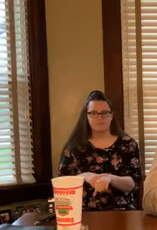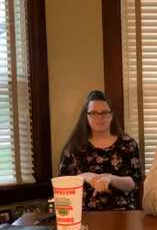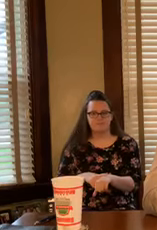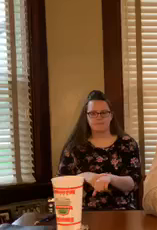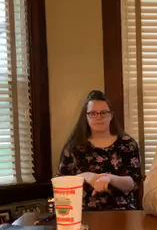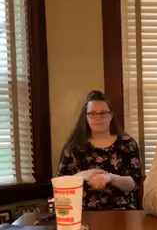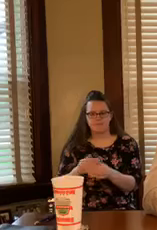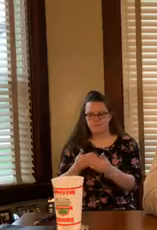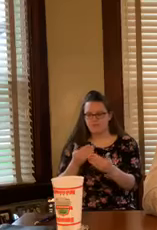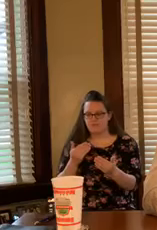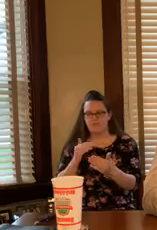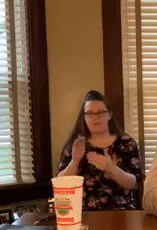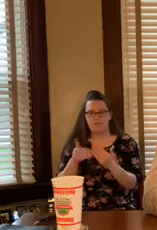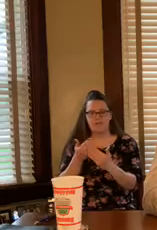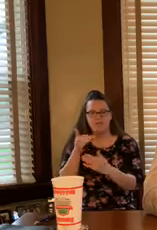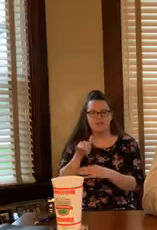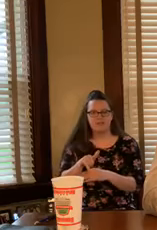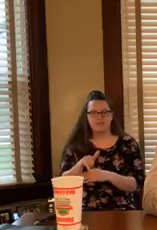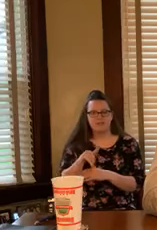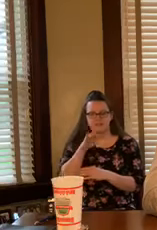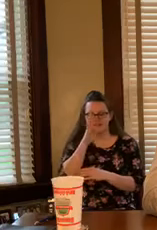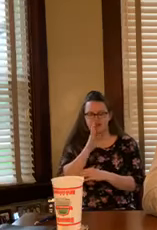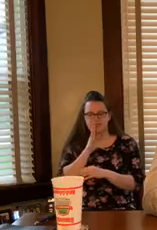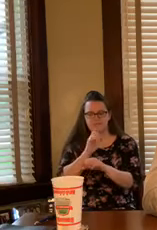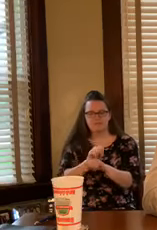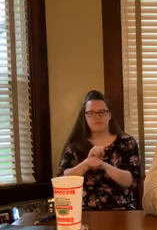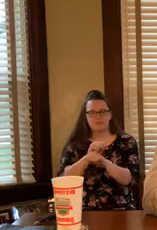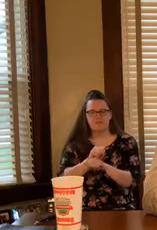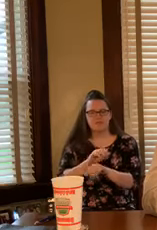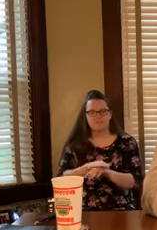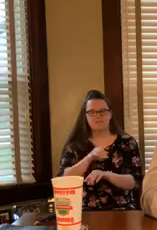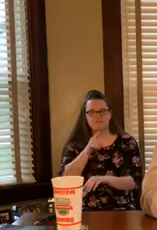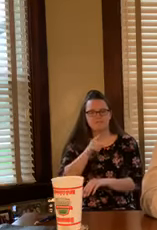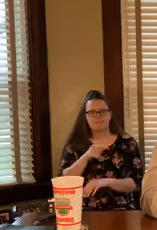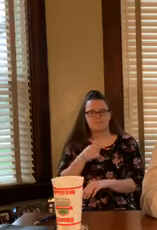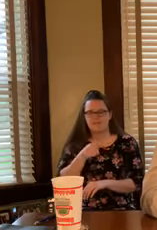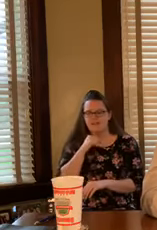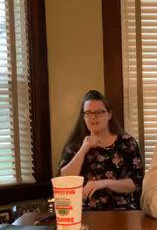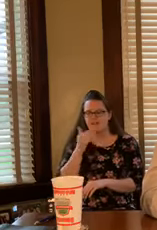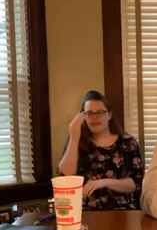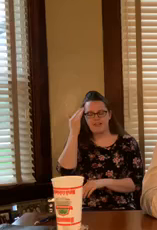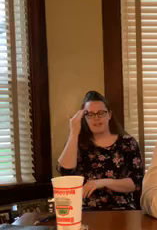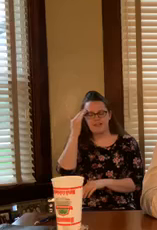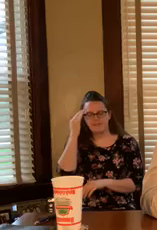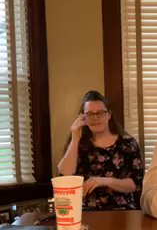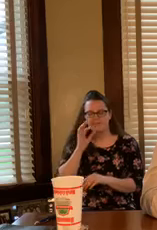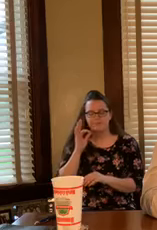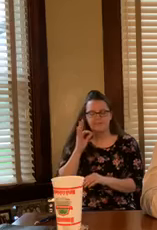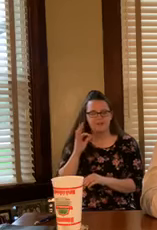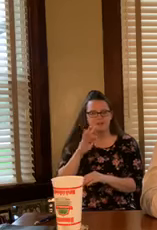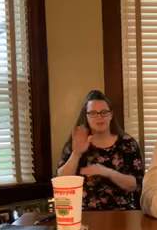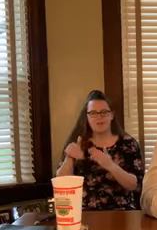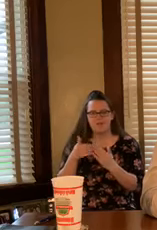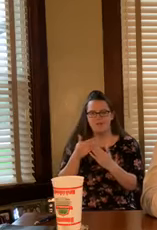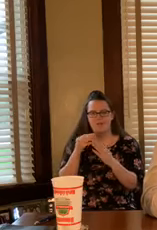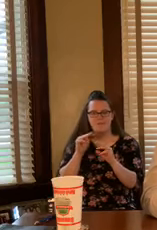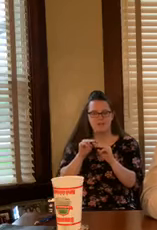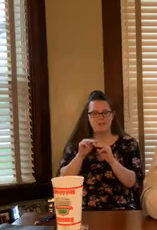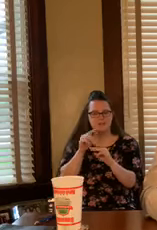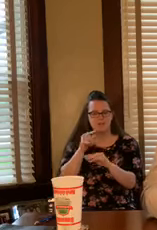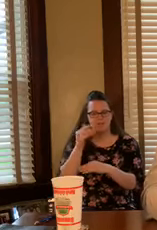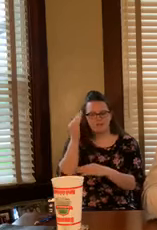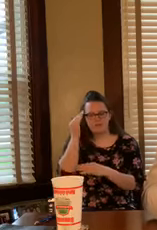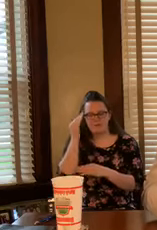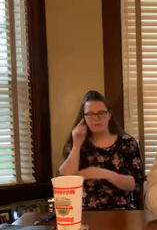Even before all this happened, God's been dealing with you. I don't have to preach a whole message to convince you. You know right where